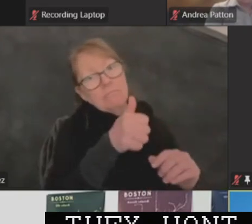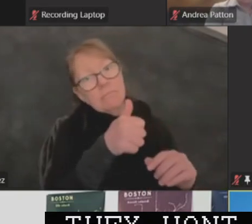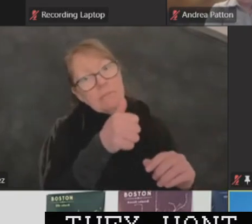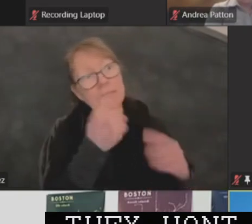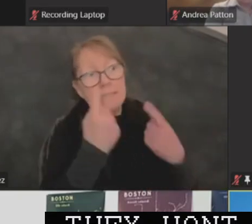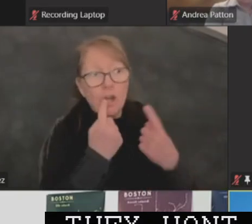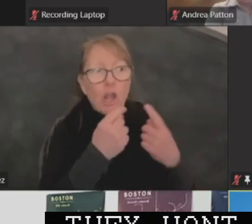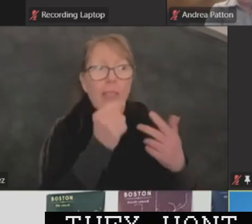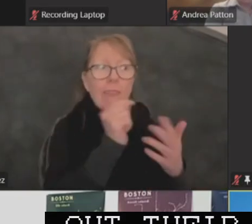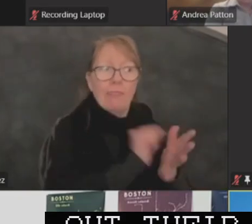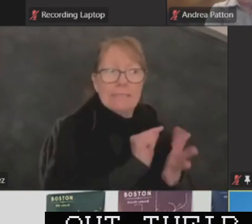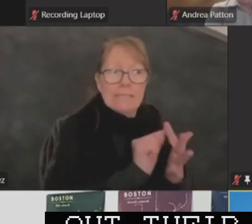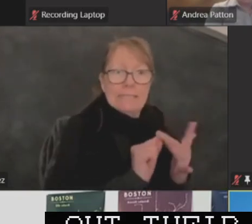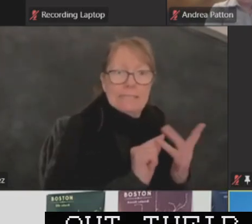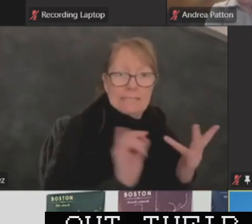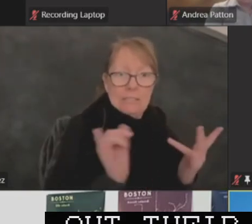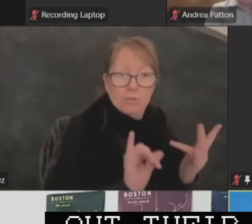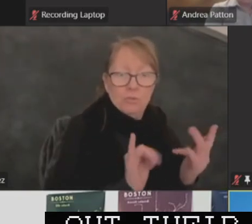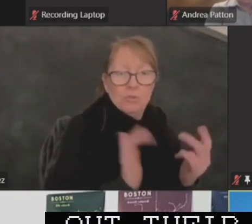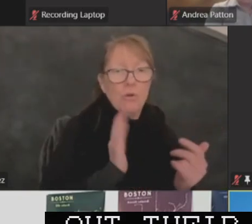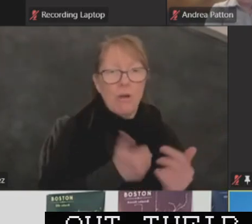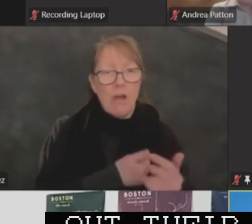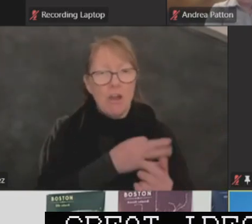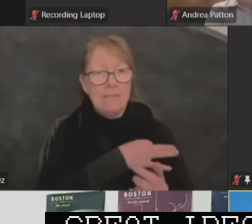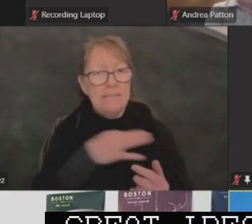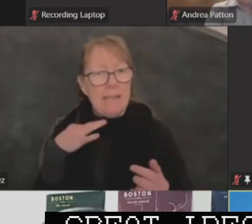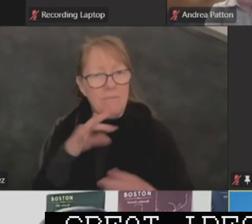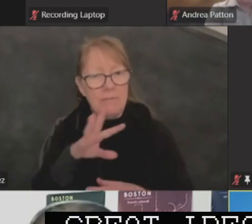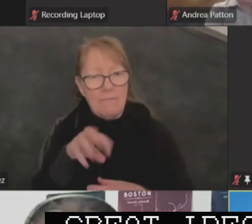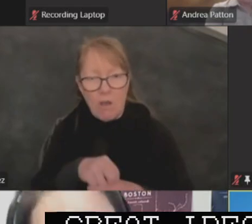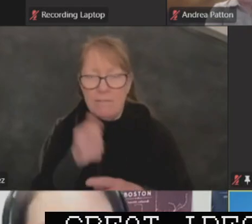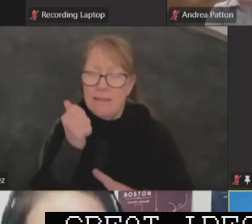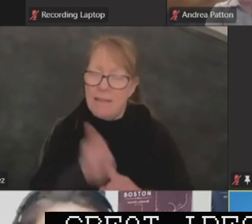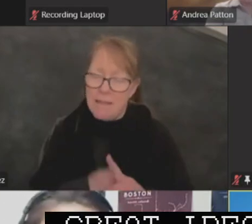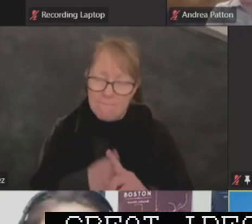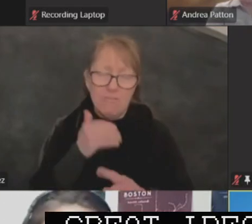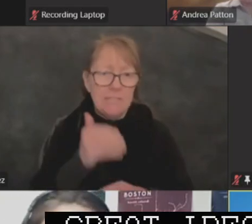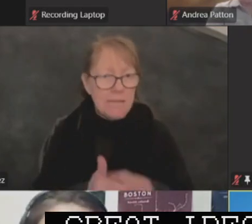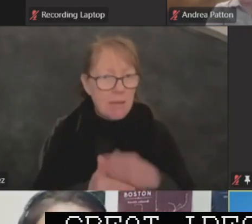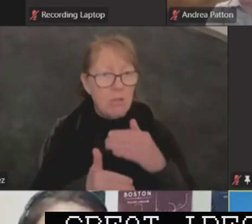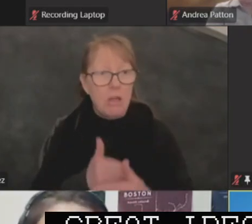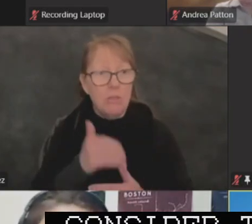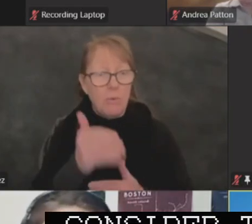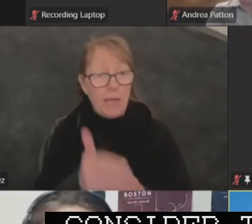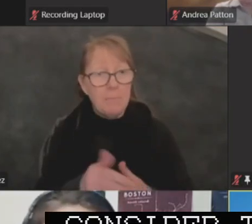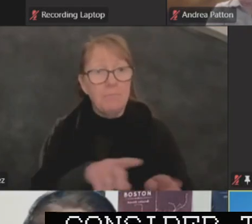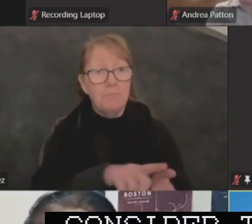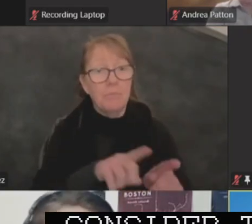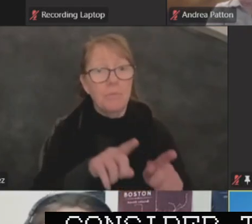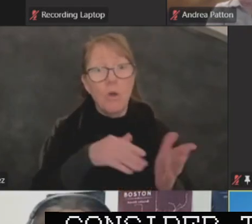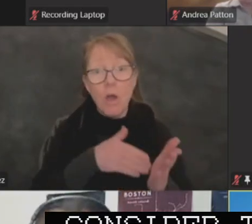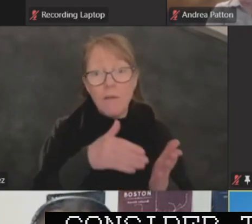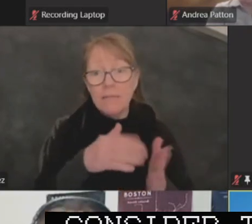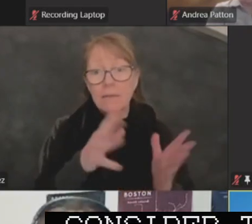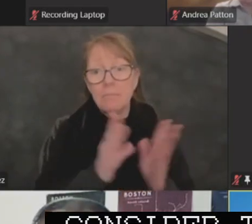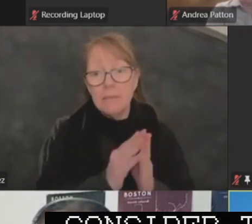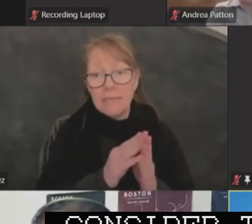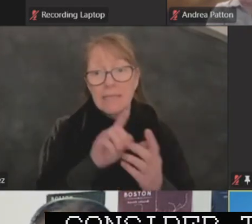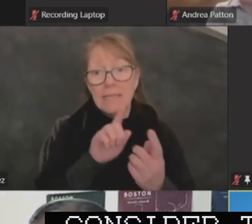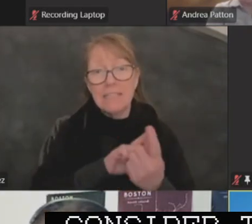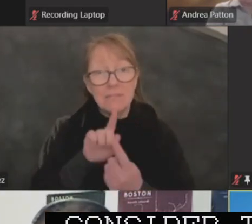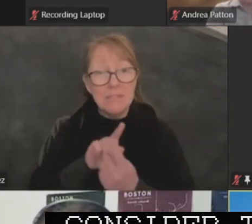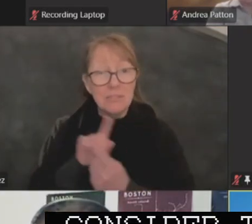this. So our staff is involved at every step along the way, often meeting individually with developers to talk about specific